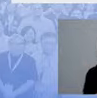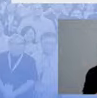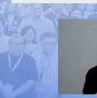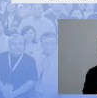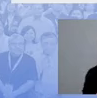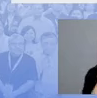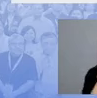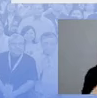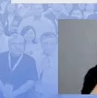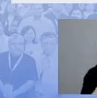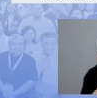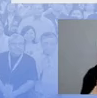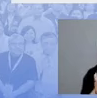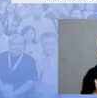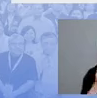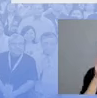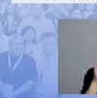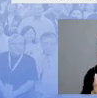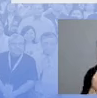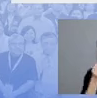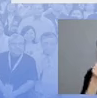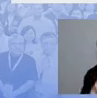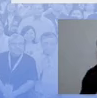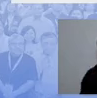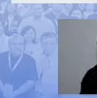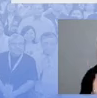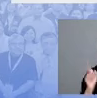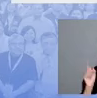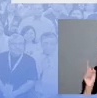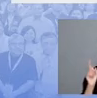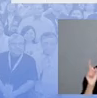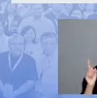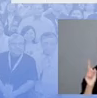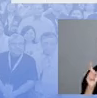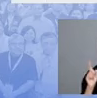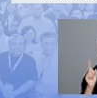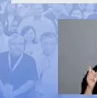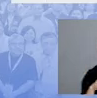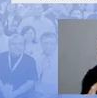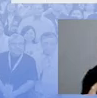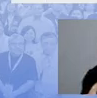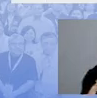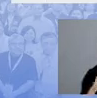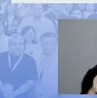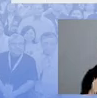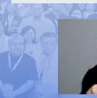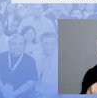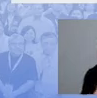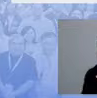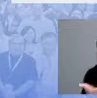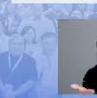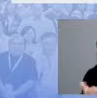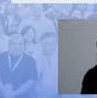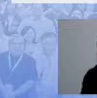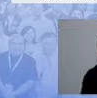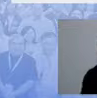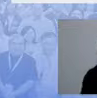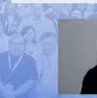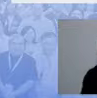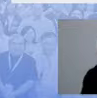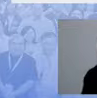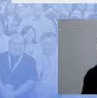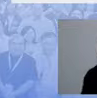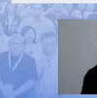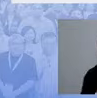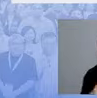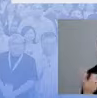we are actually suggesting. And these particular 5 initiatives give them an active engagement into the